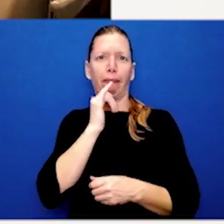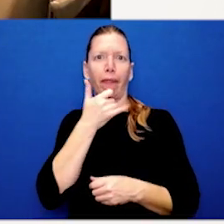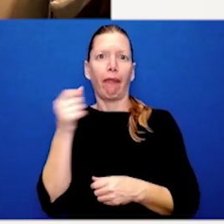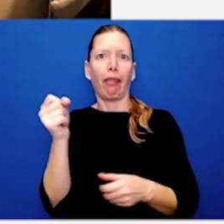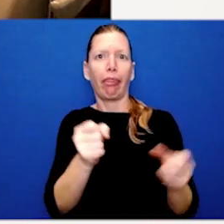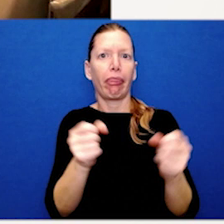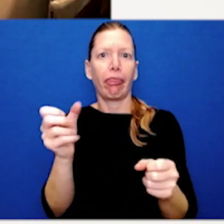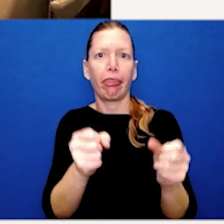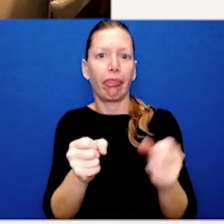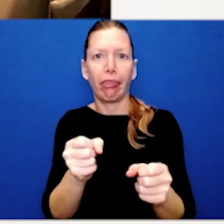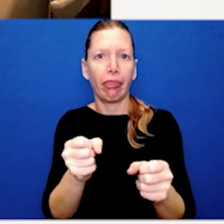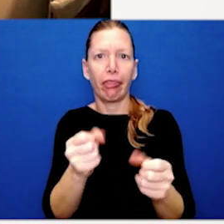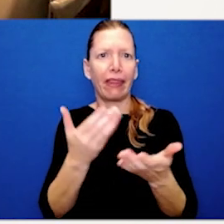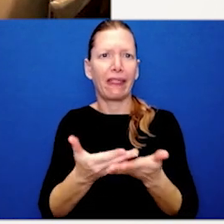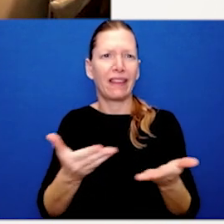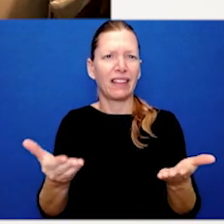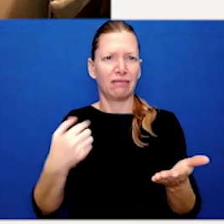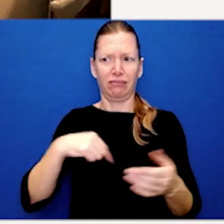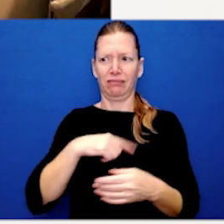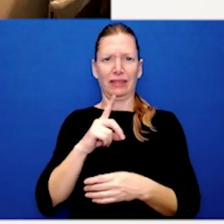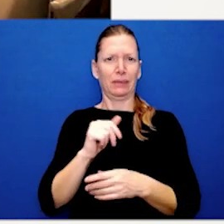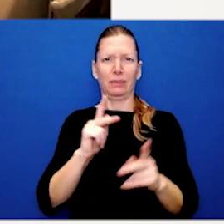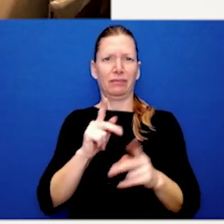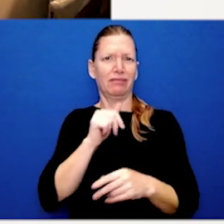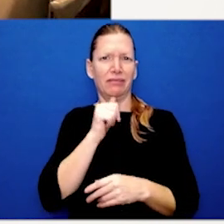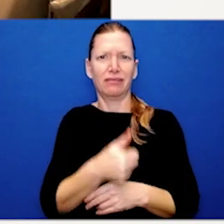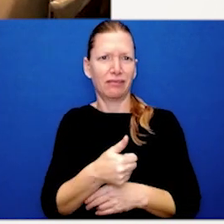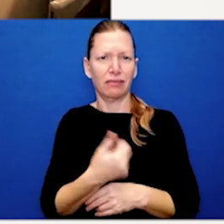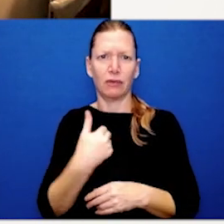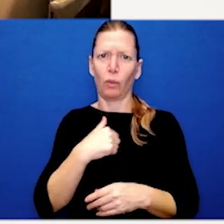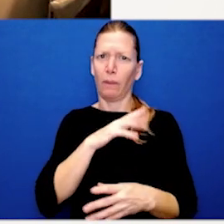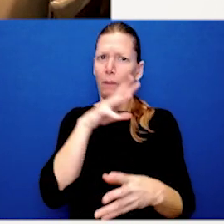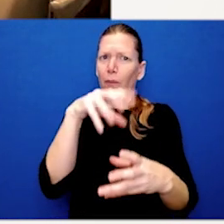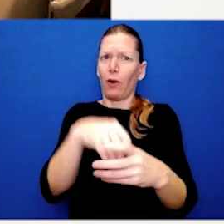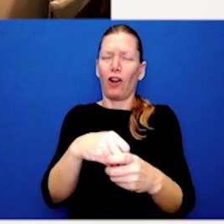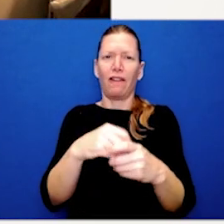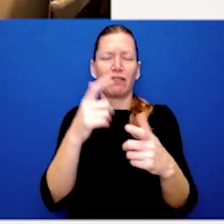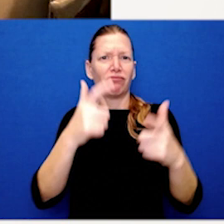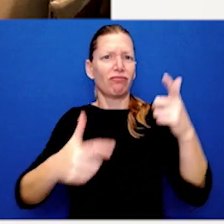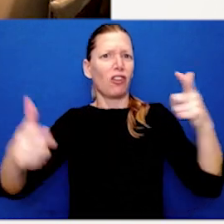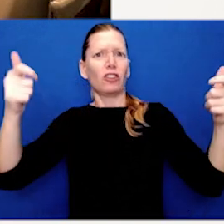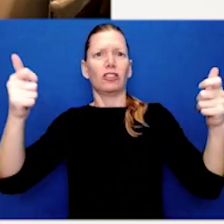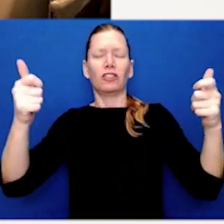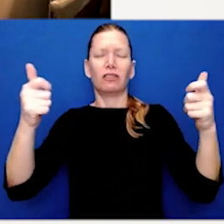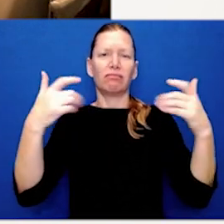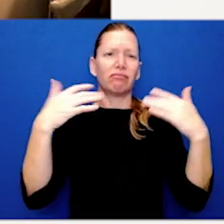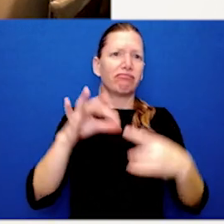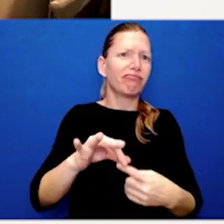not miscast things, us disabled people, right? We're part of the larger,